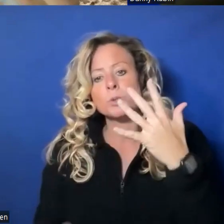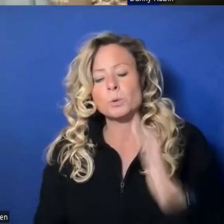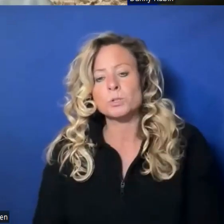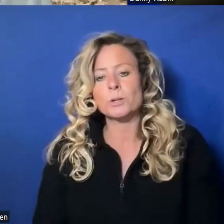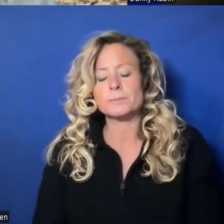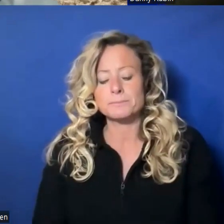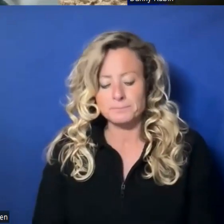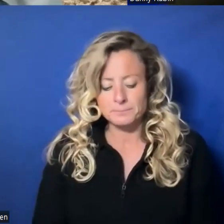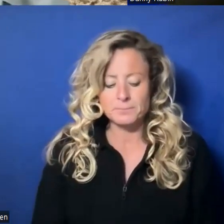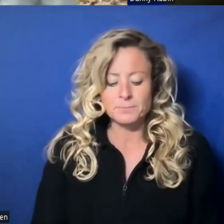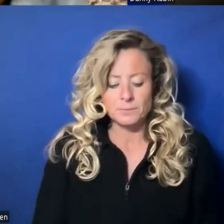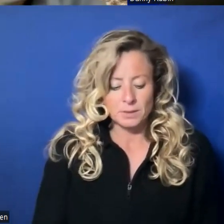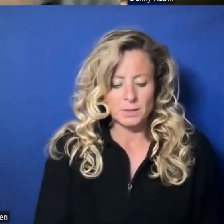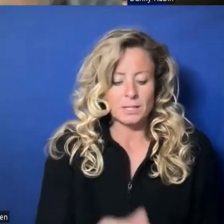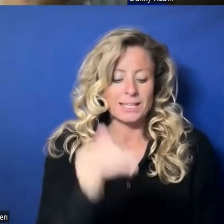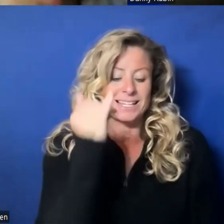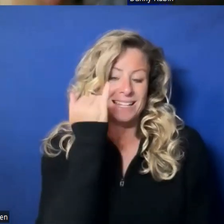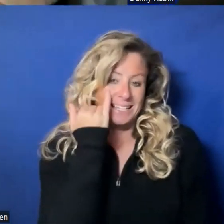If